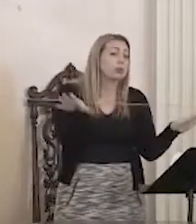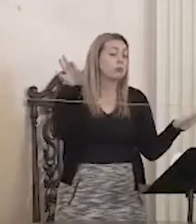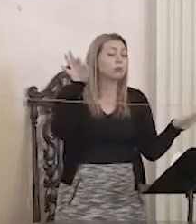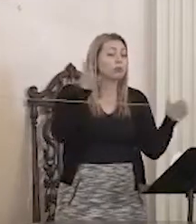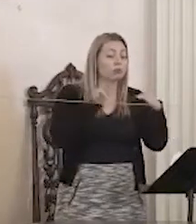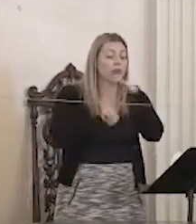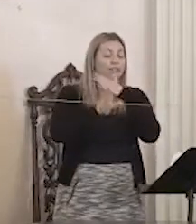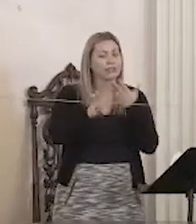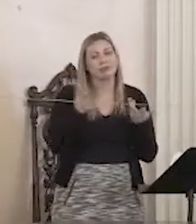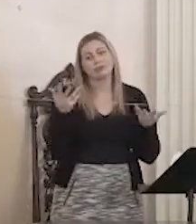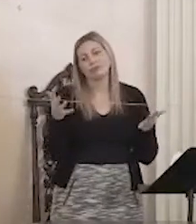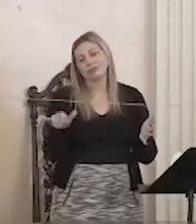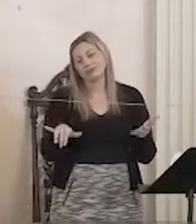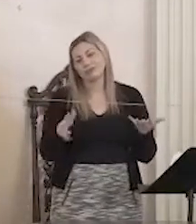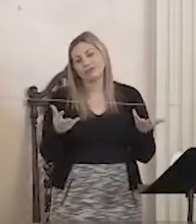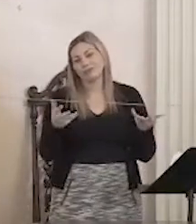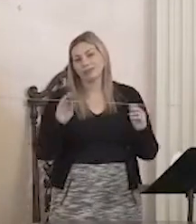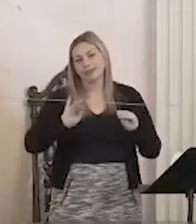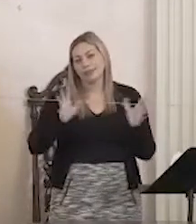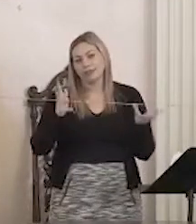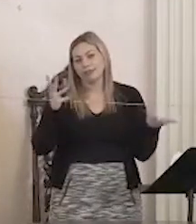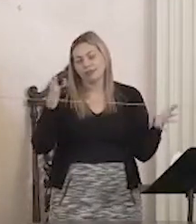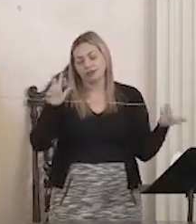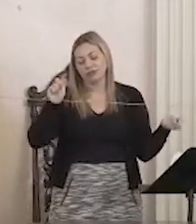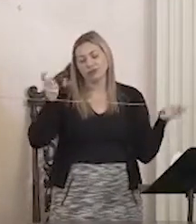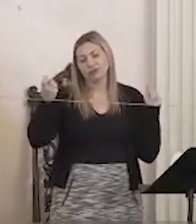is clearly changing.